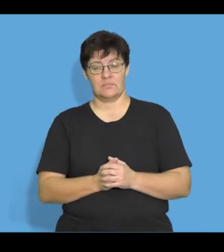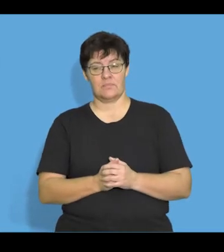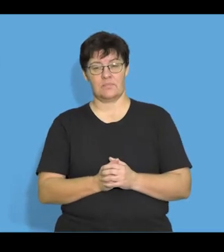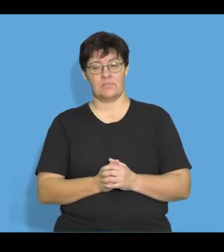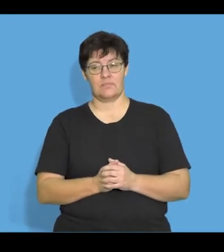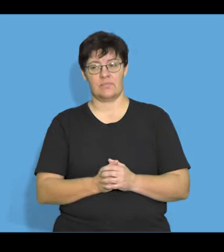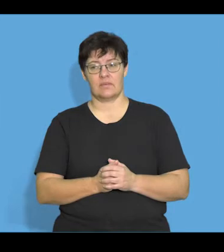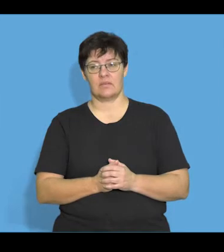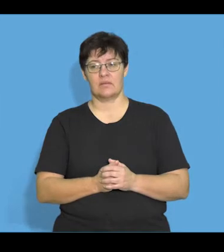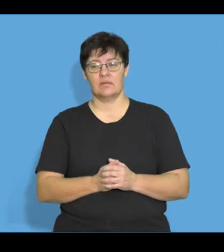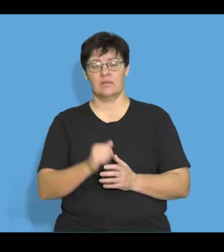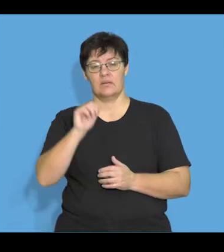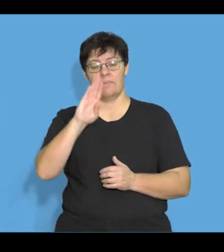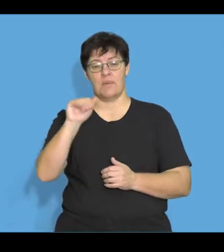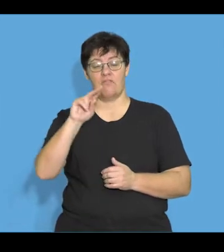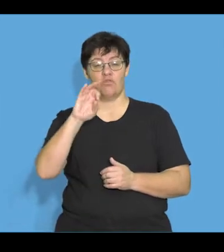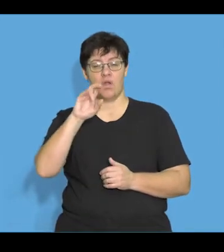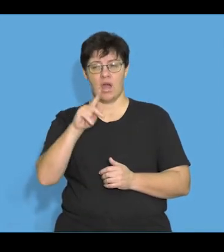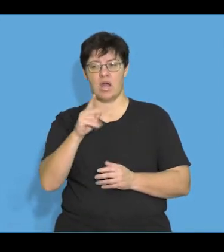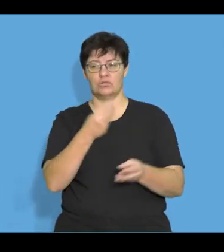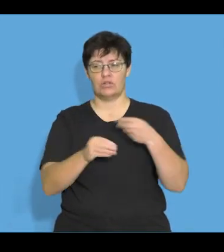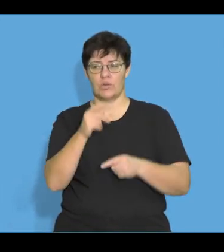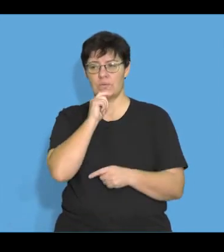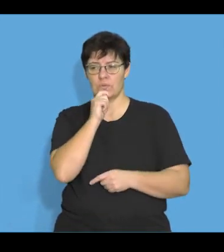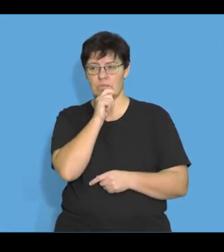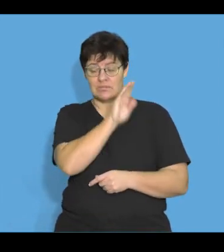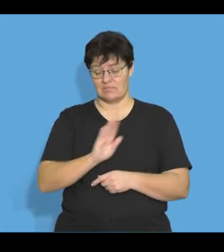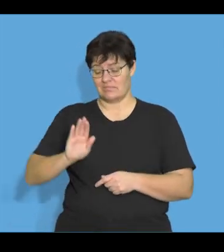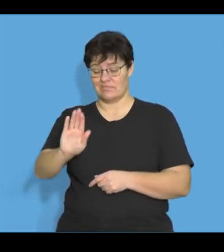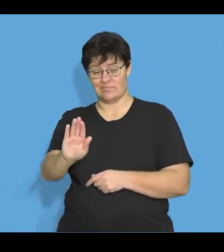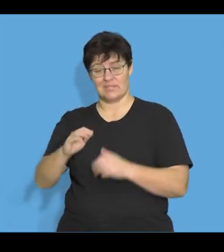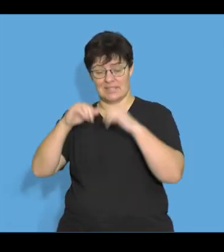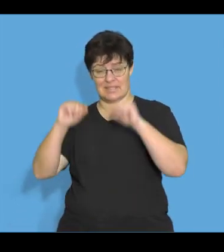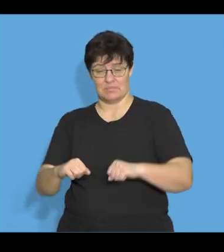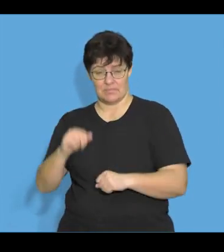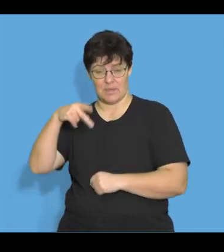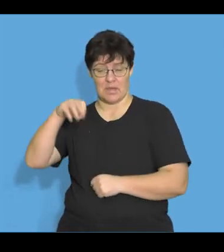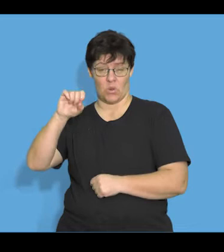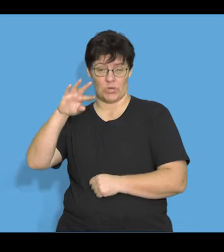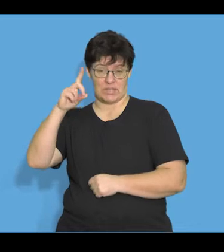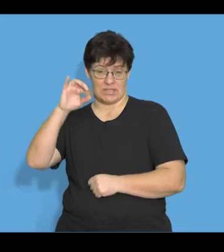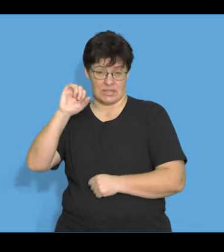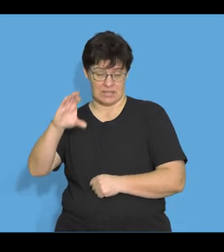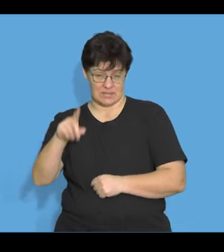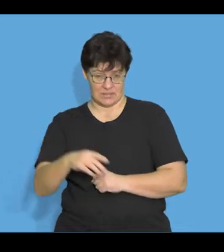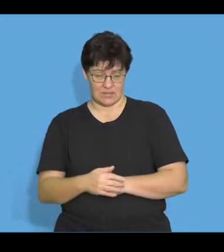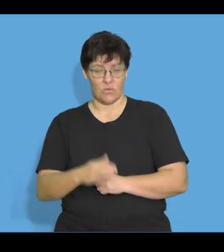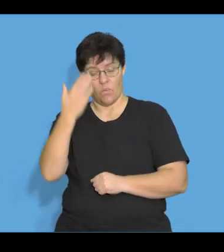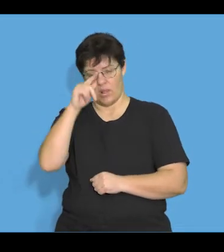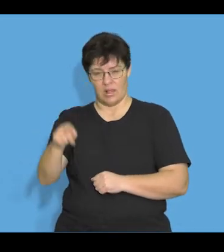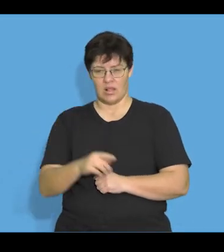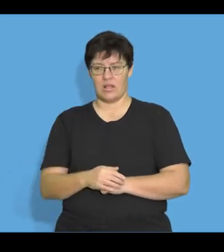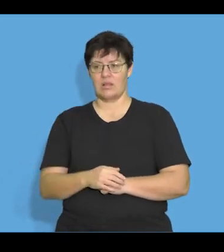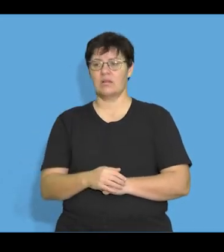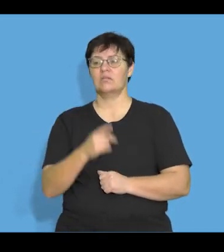Pavuka Traders uses the periodic inventory system, so we know what they're doing. JCan, the owner, took goods